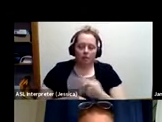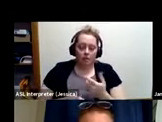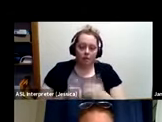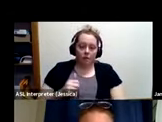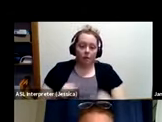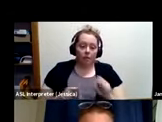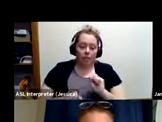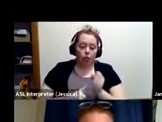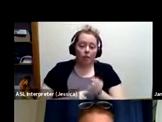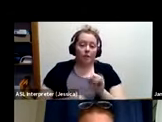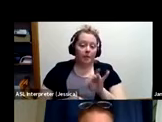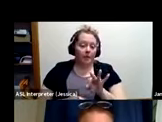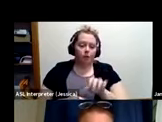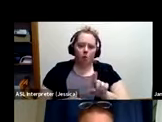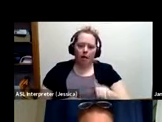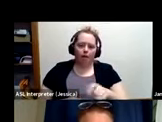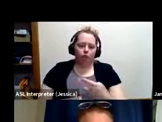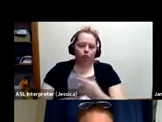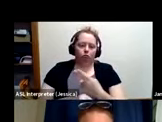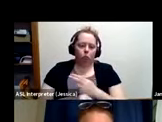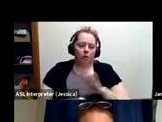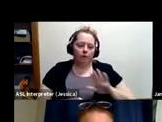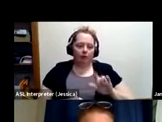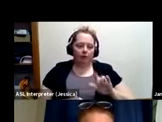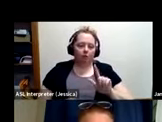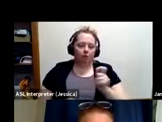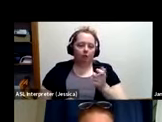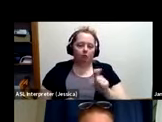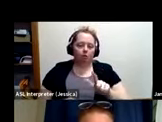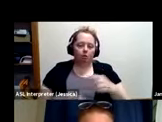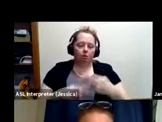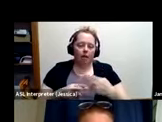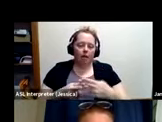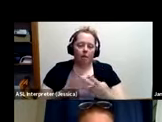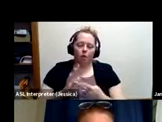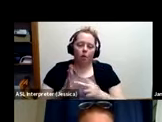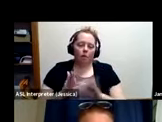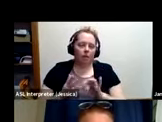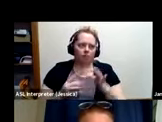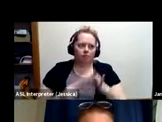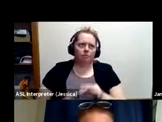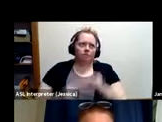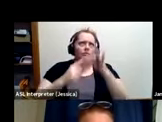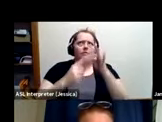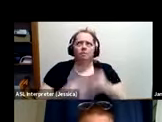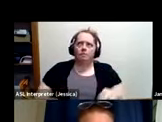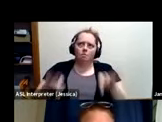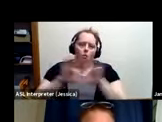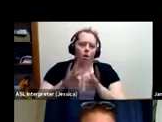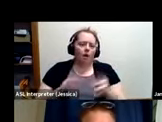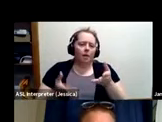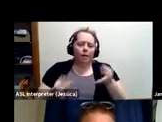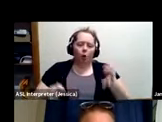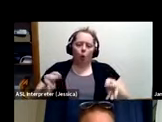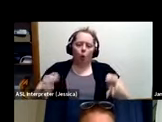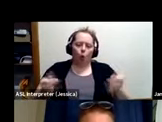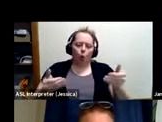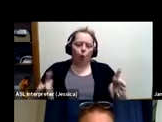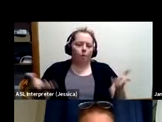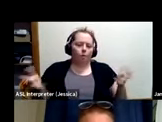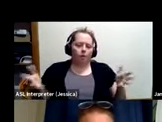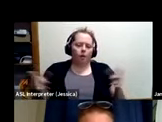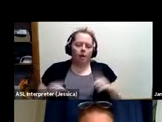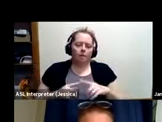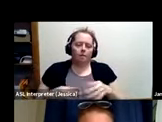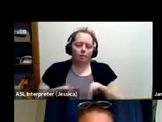You know, the only reason in child welfare they need to use their legal name is in court. So use what makes the child feel safe and welcome. Thank you. All